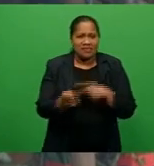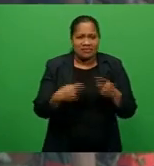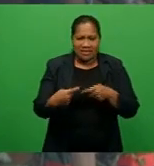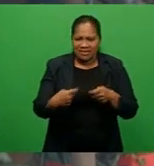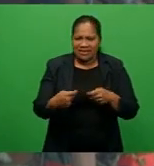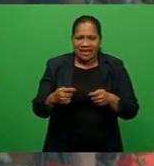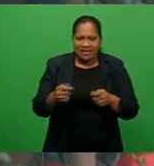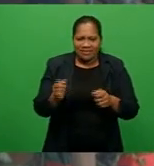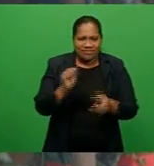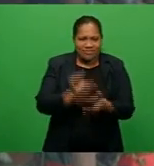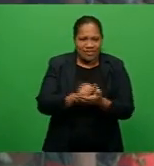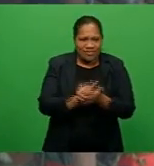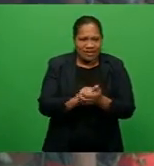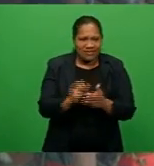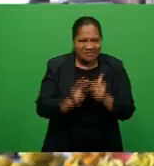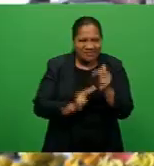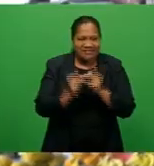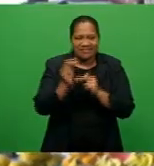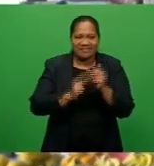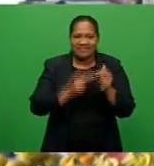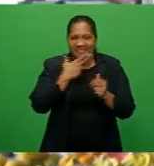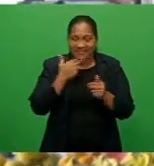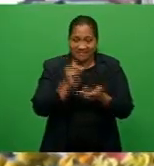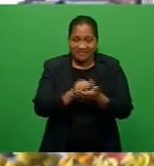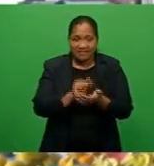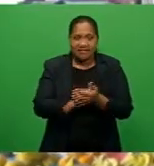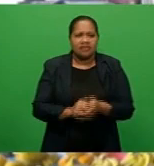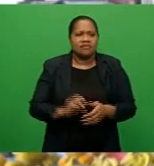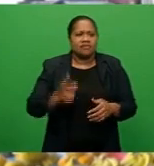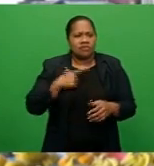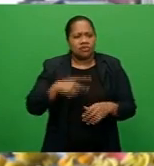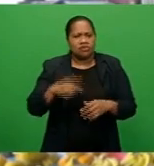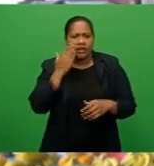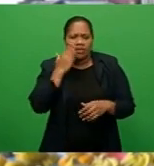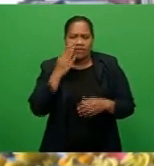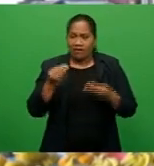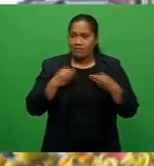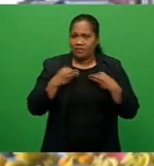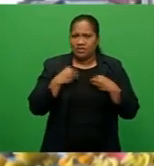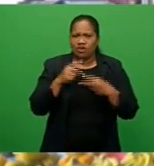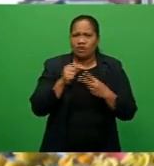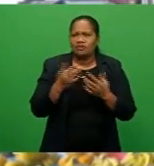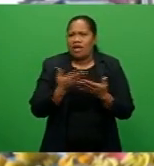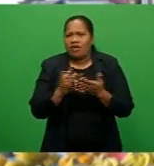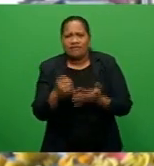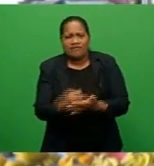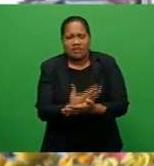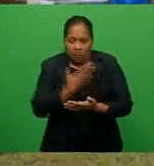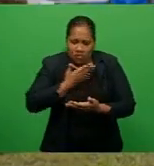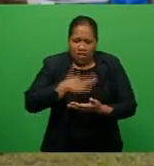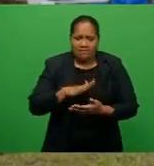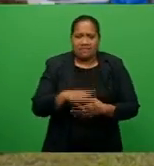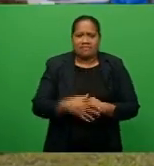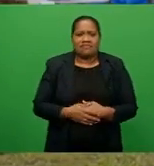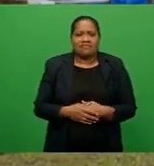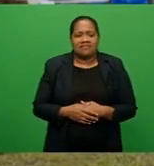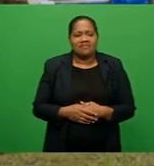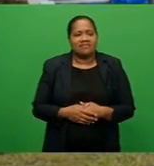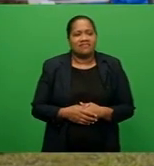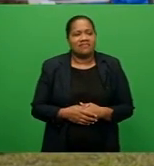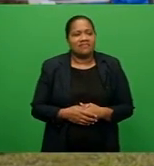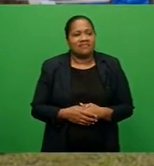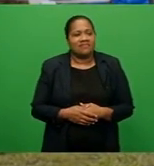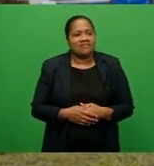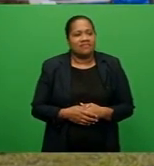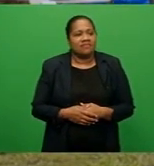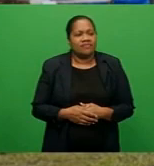Developing this place goes well with us. Also being aware of our business options and how effective we want it to be in the future. And